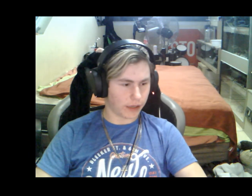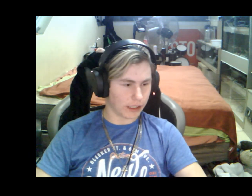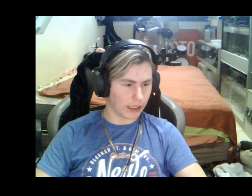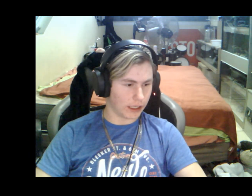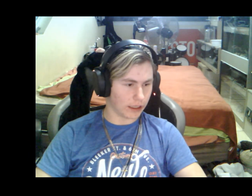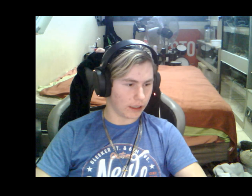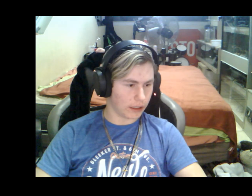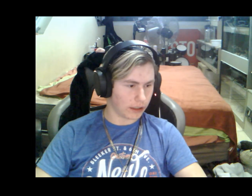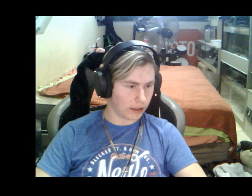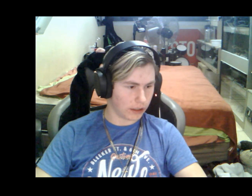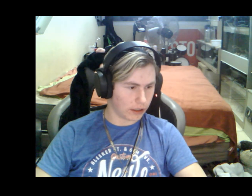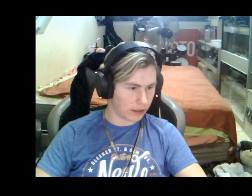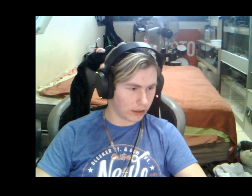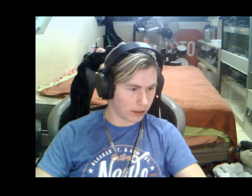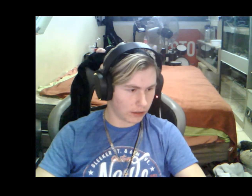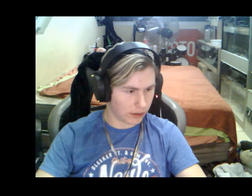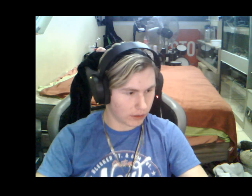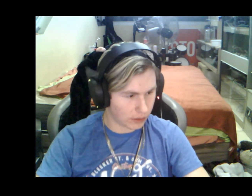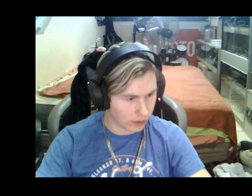gonna find illegally.